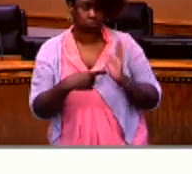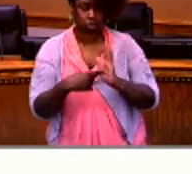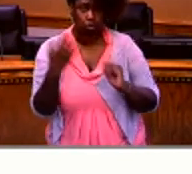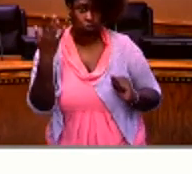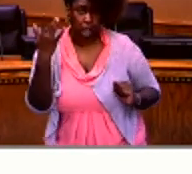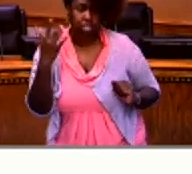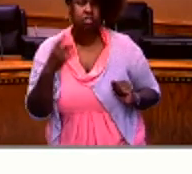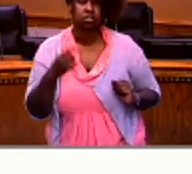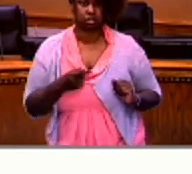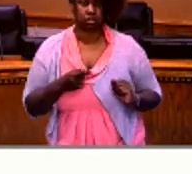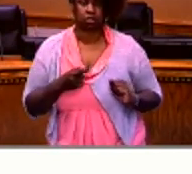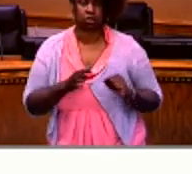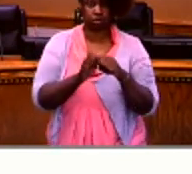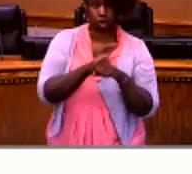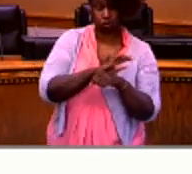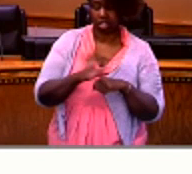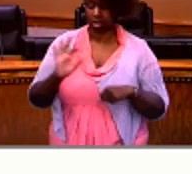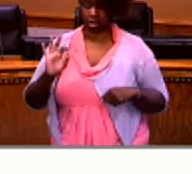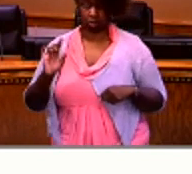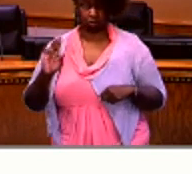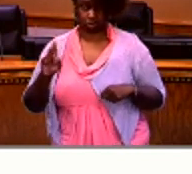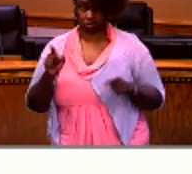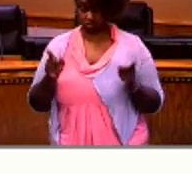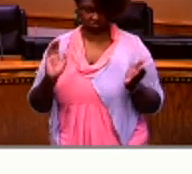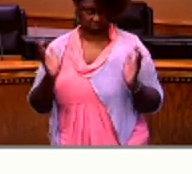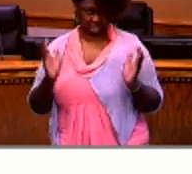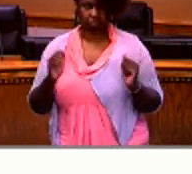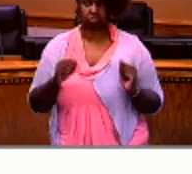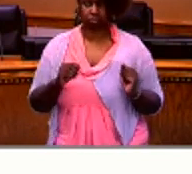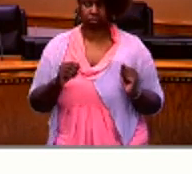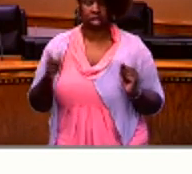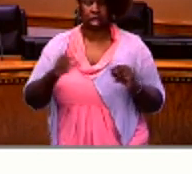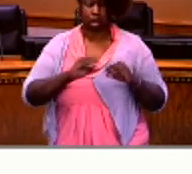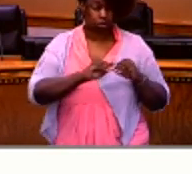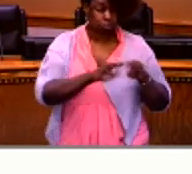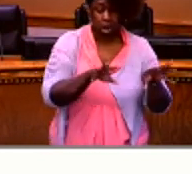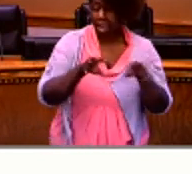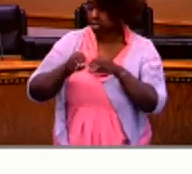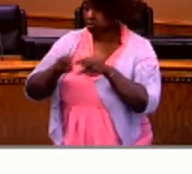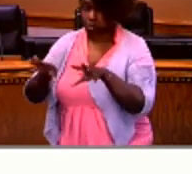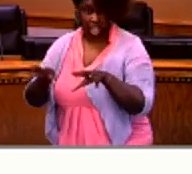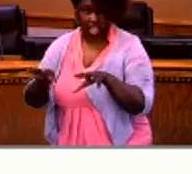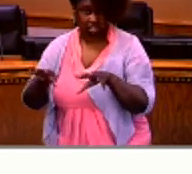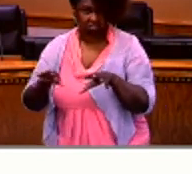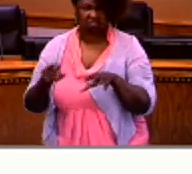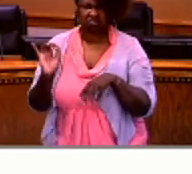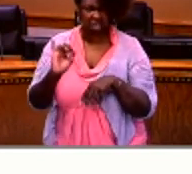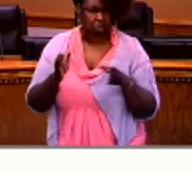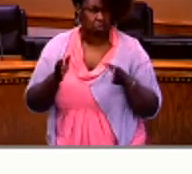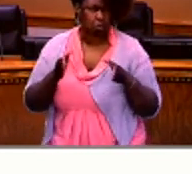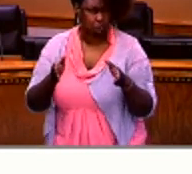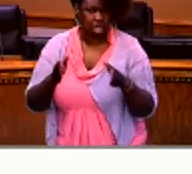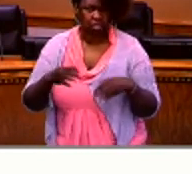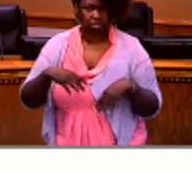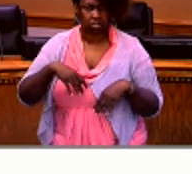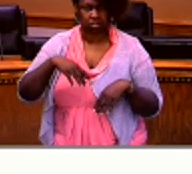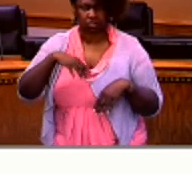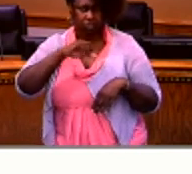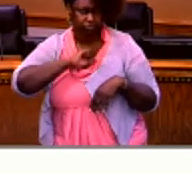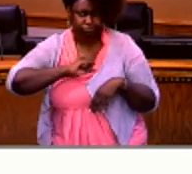that influenza is spread in the same manner as COVID-19. So if we can show an interruption in the transmission of